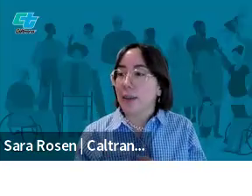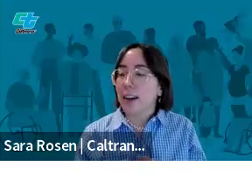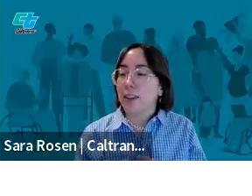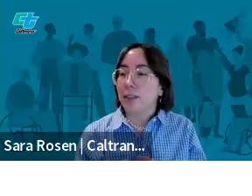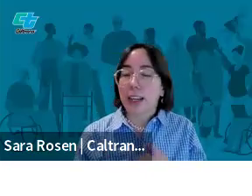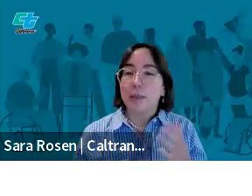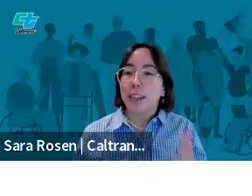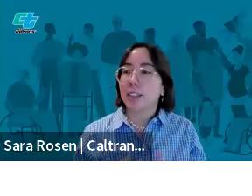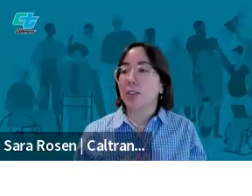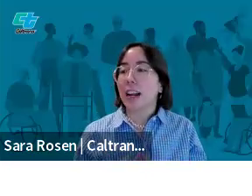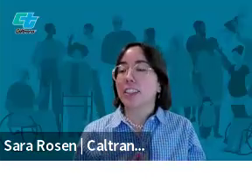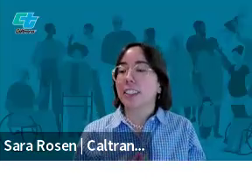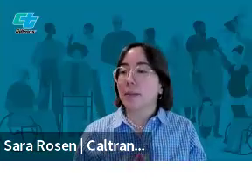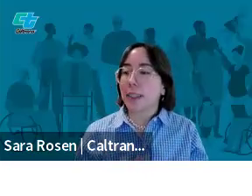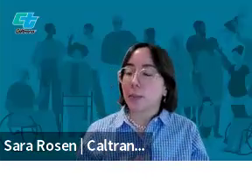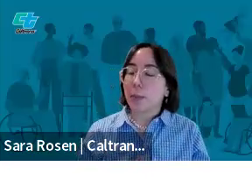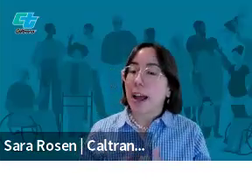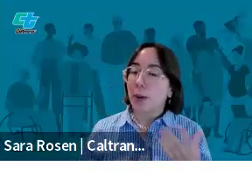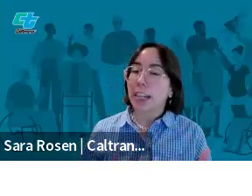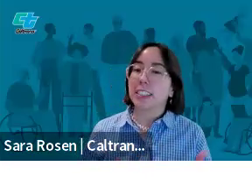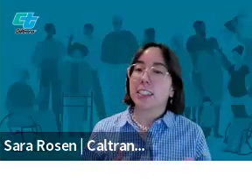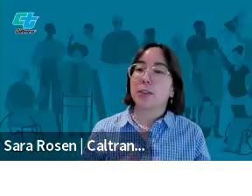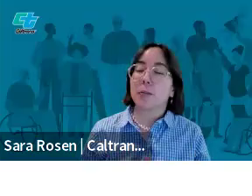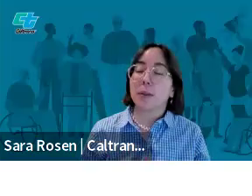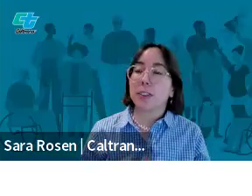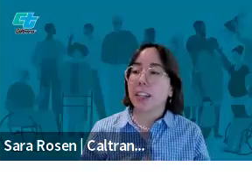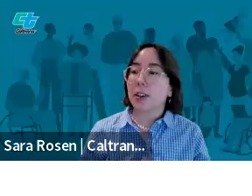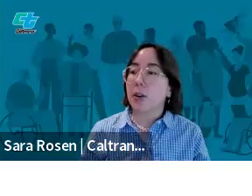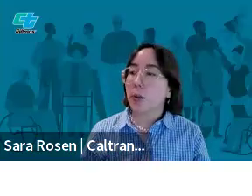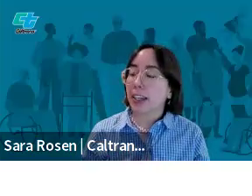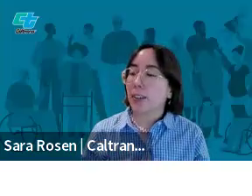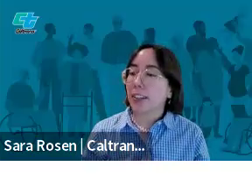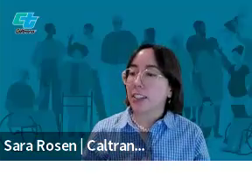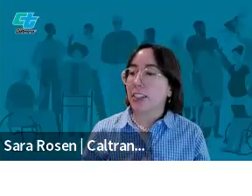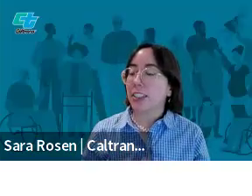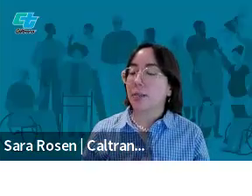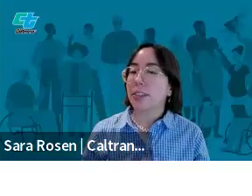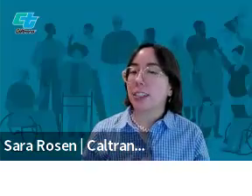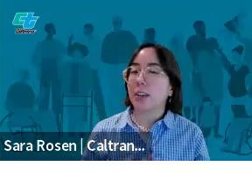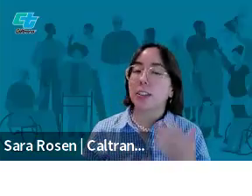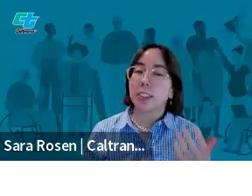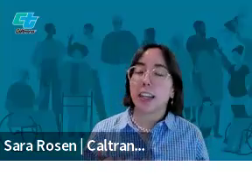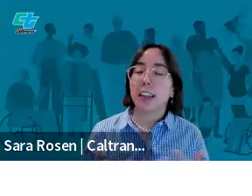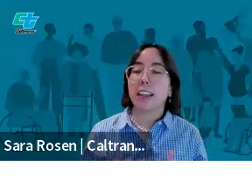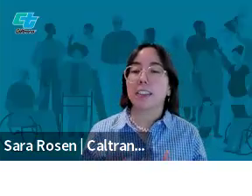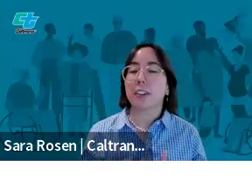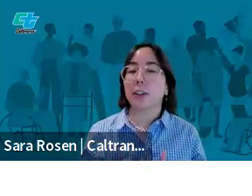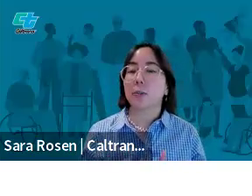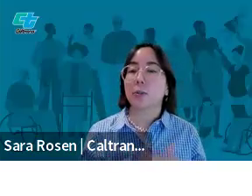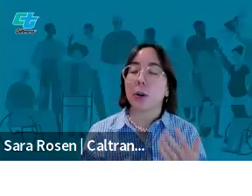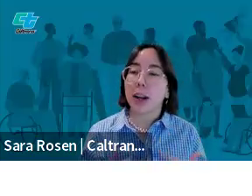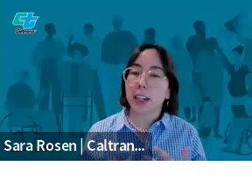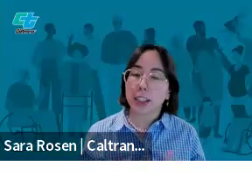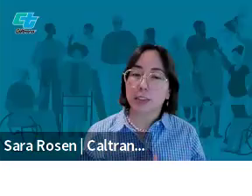we're talking about recommended strategies and best practices for building working relationships, understanding that